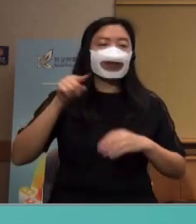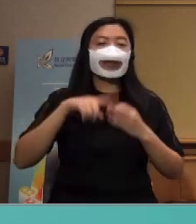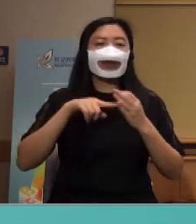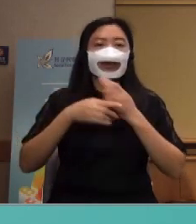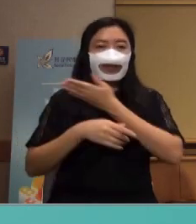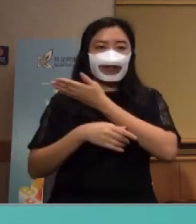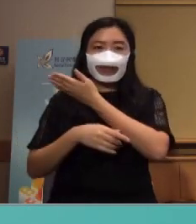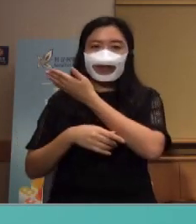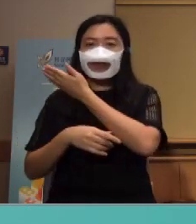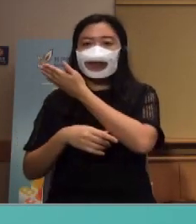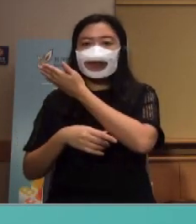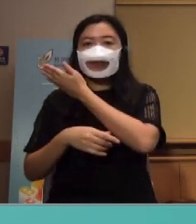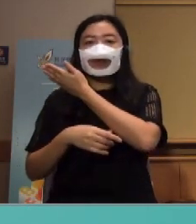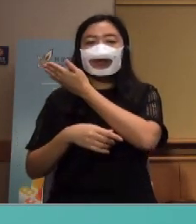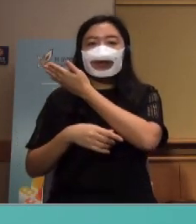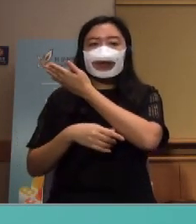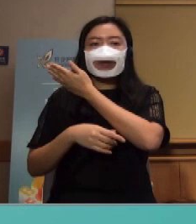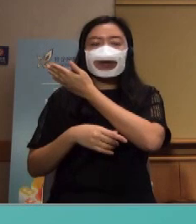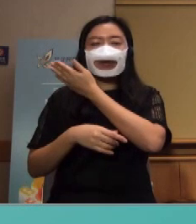is from